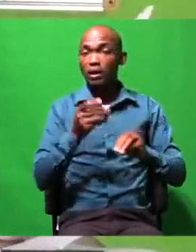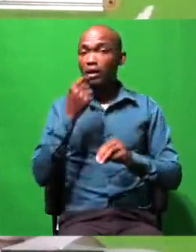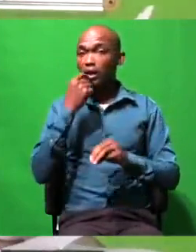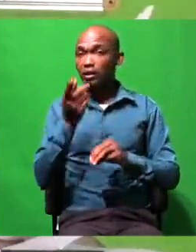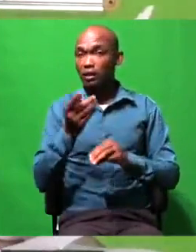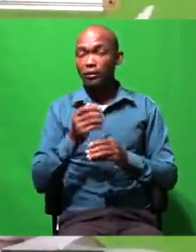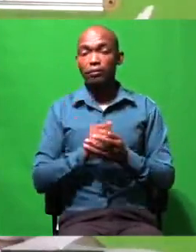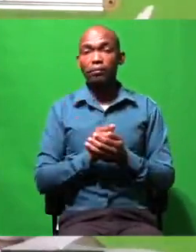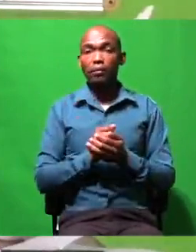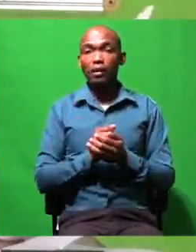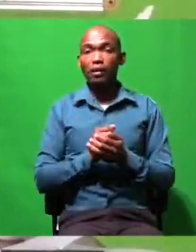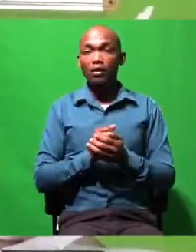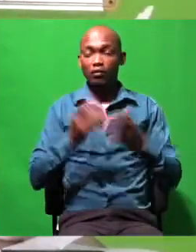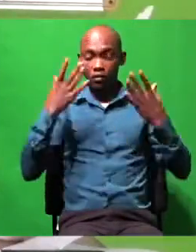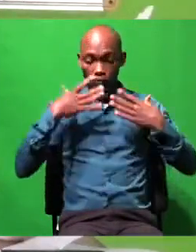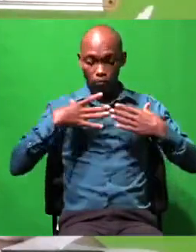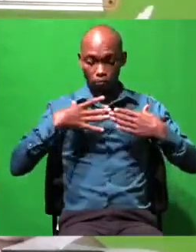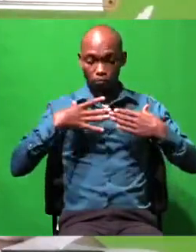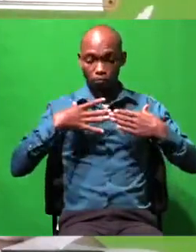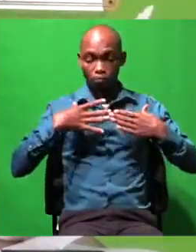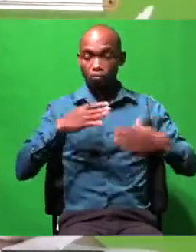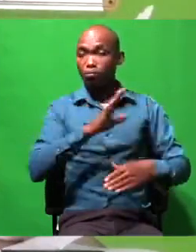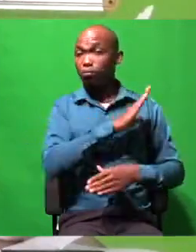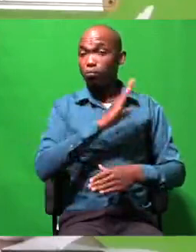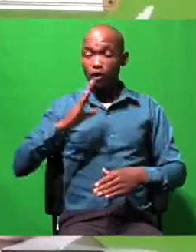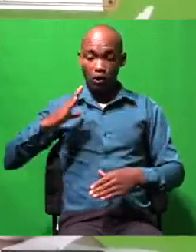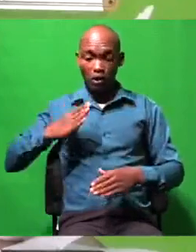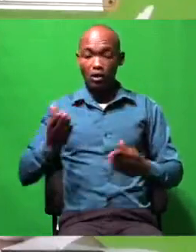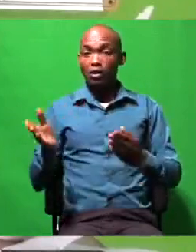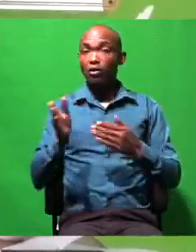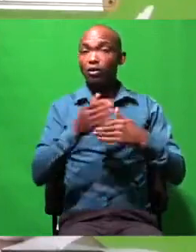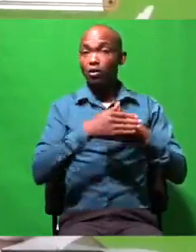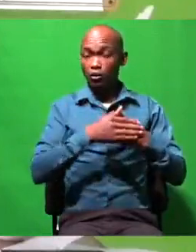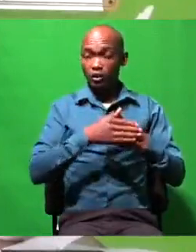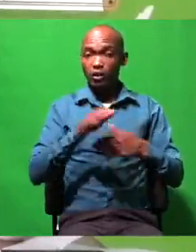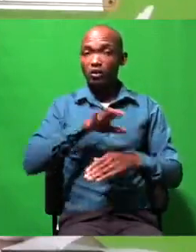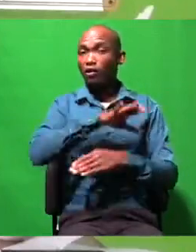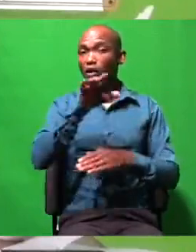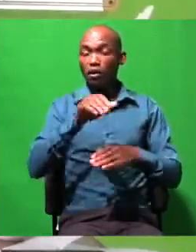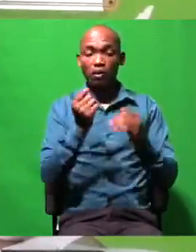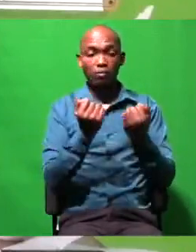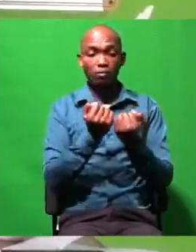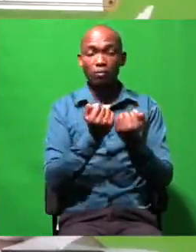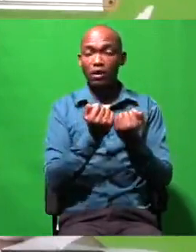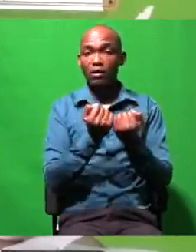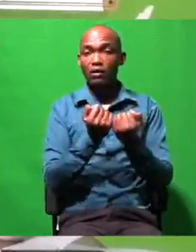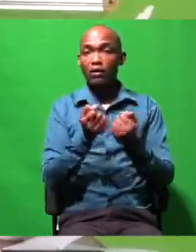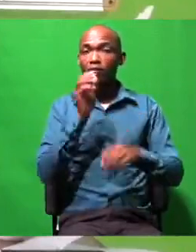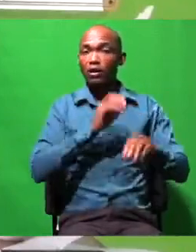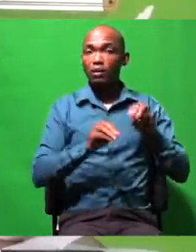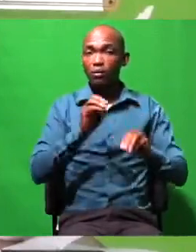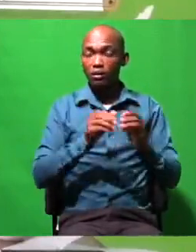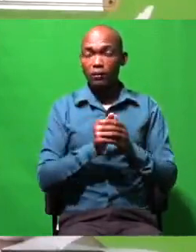As I said, the body, our clothes, those are made up